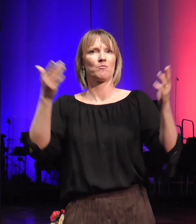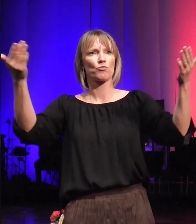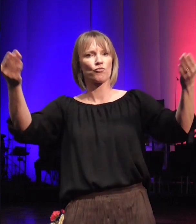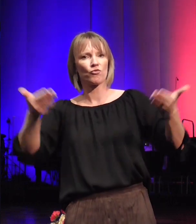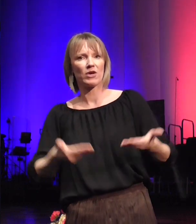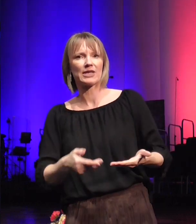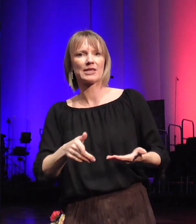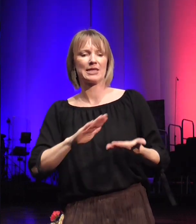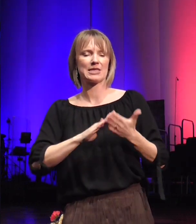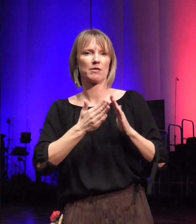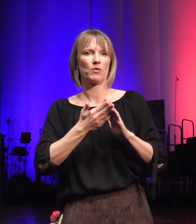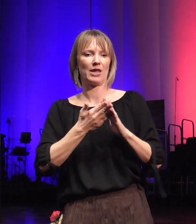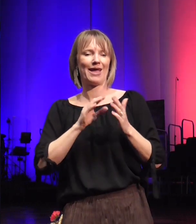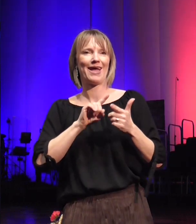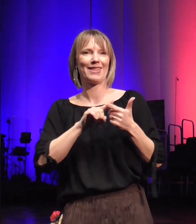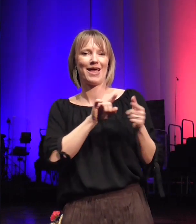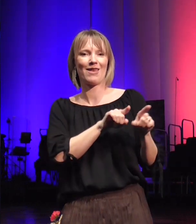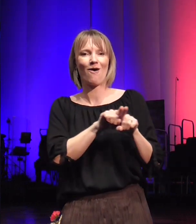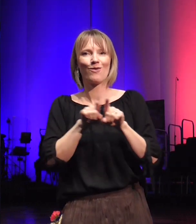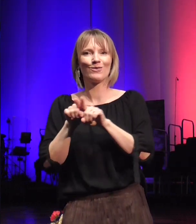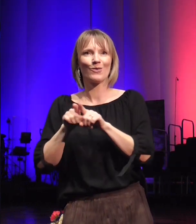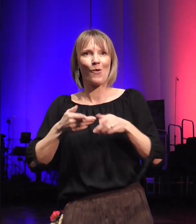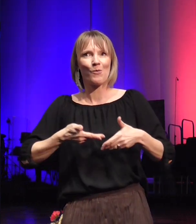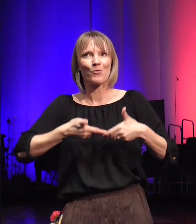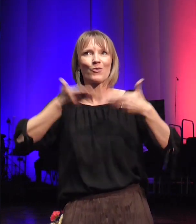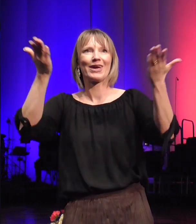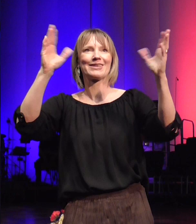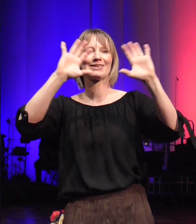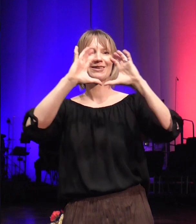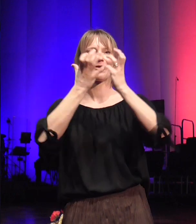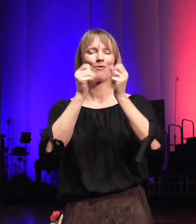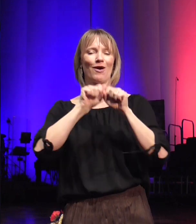community and then takes out into the world. I am so deeply thankful.